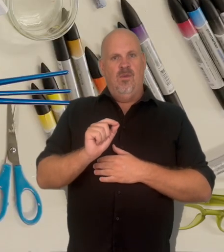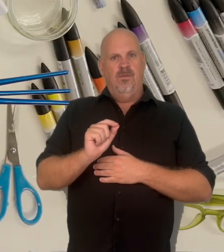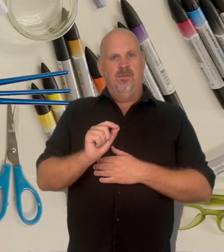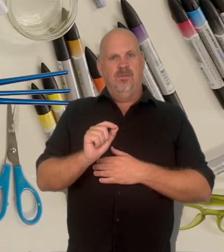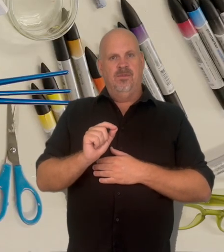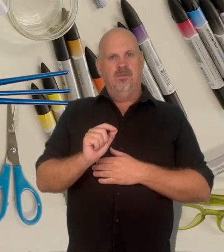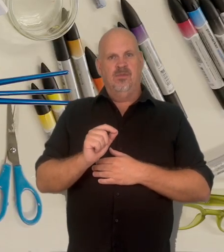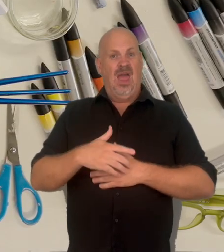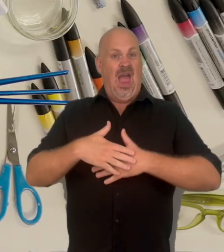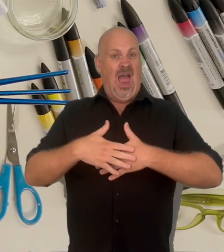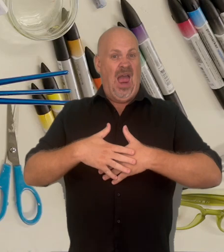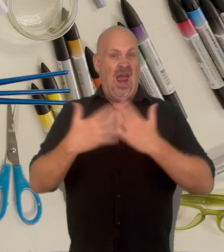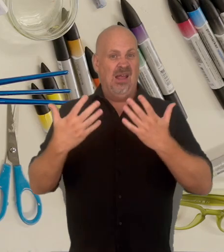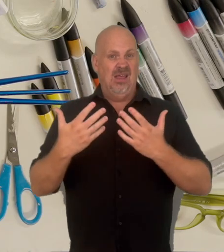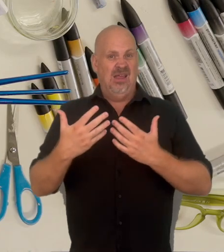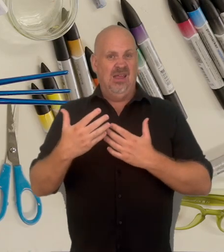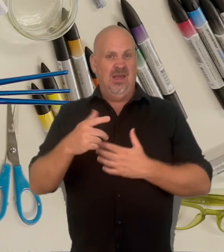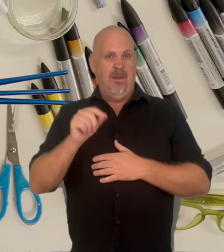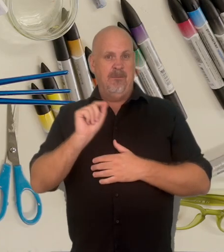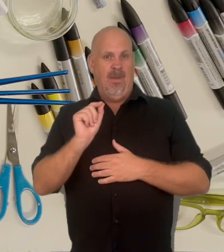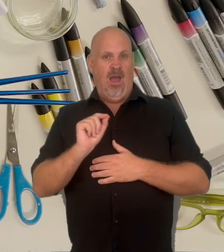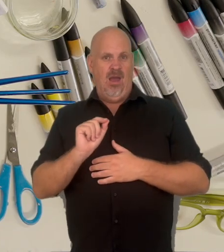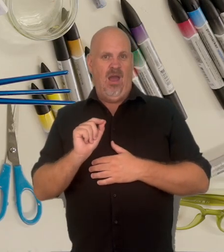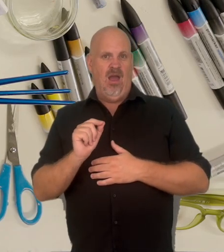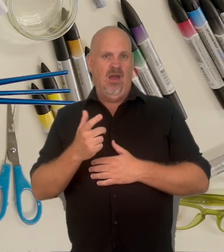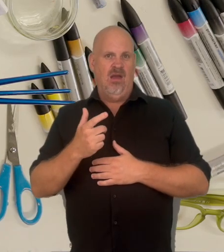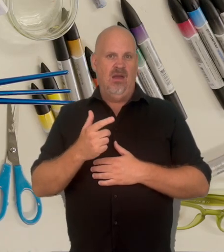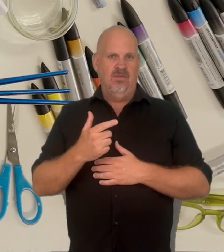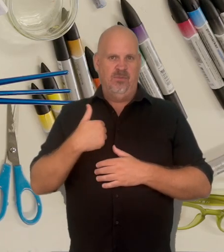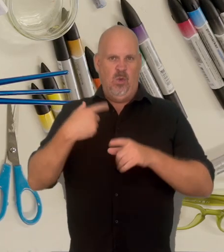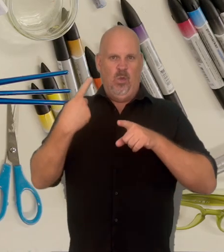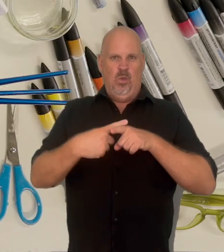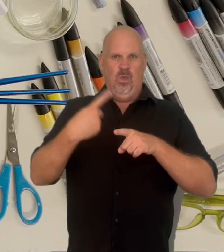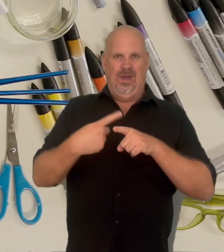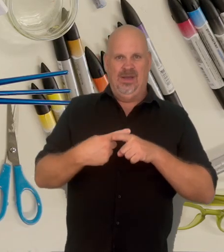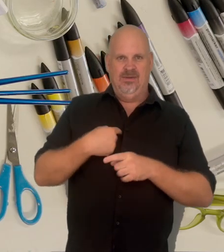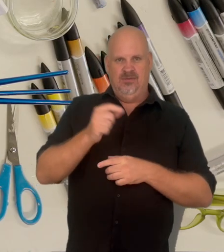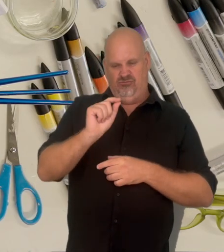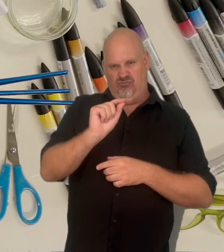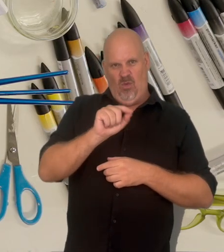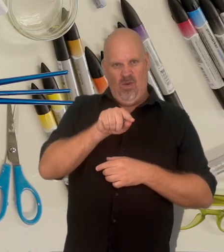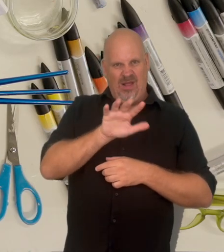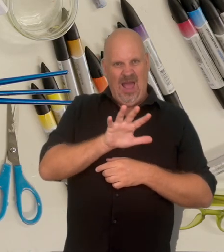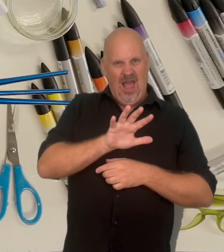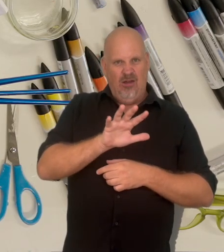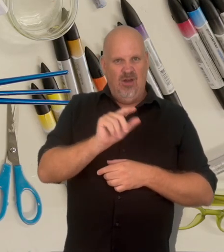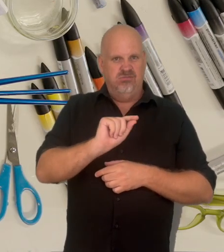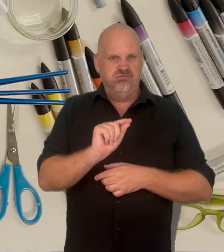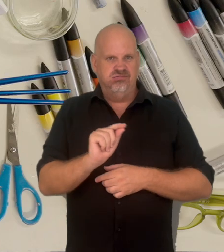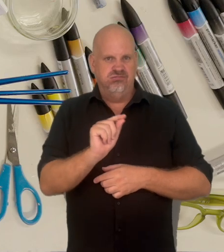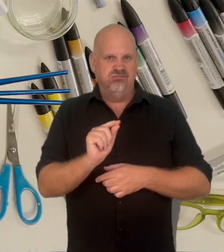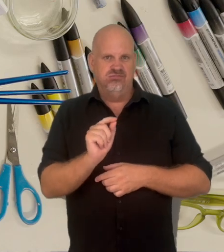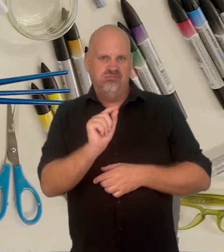use any marker. But I'm going to start quickly drawing in these areas and see what I